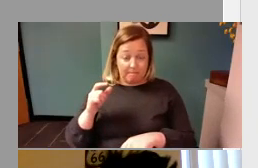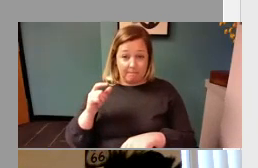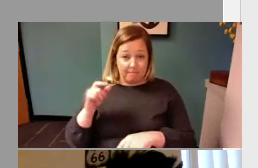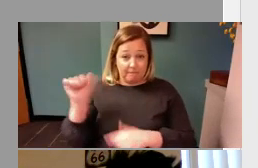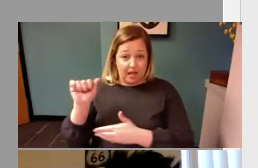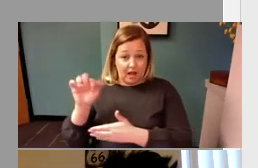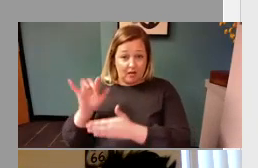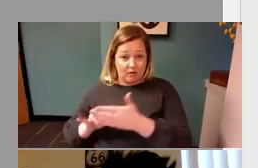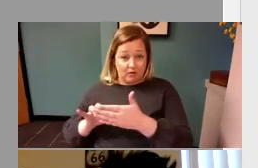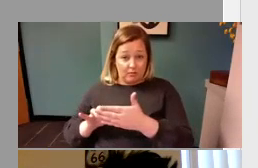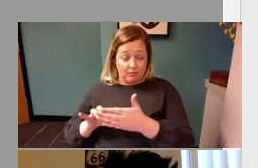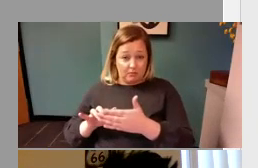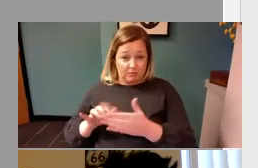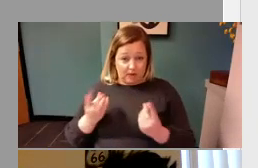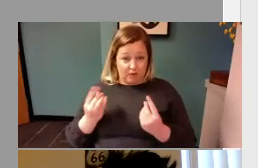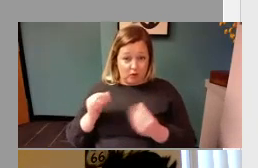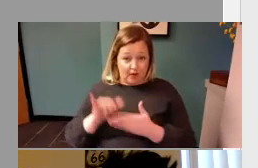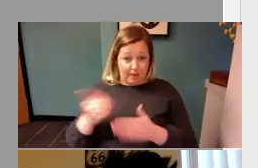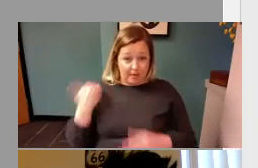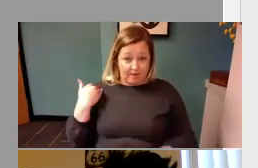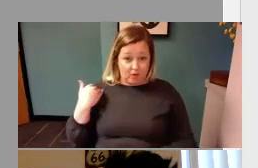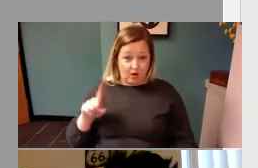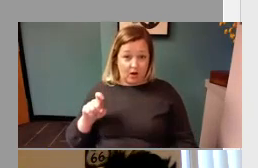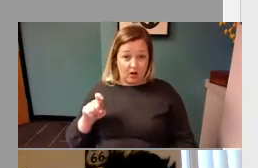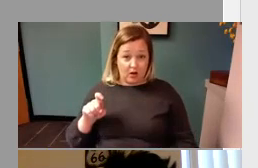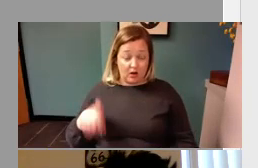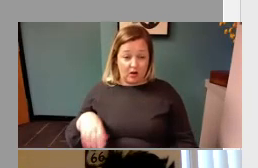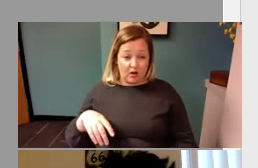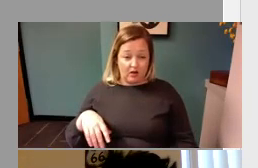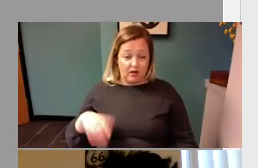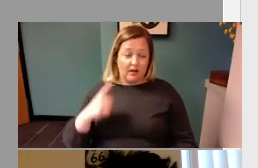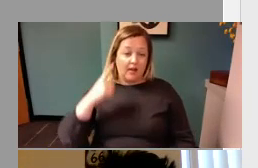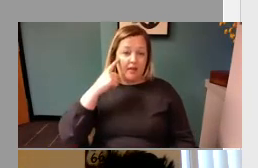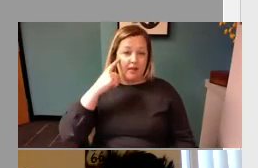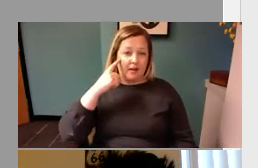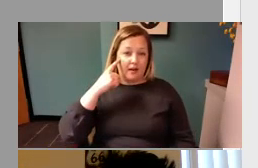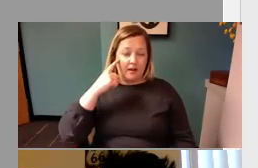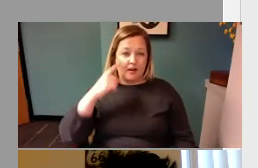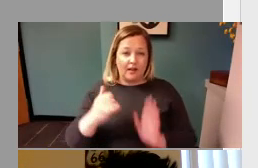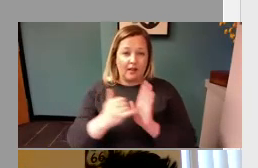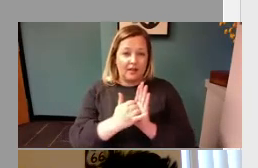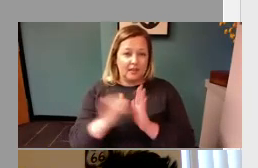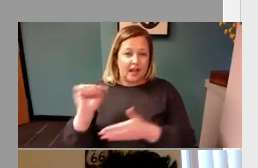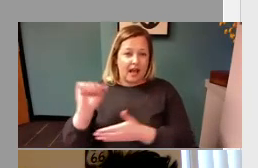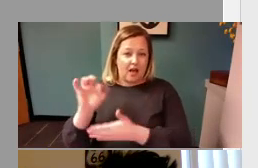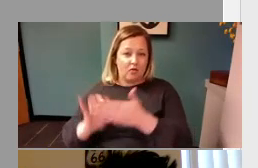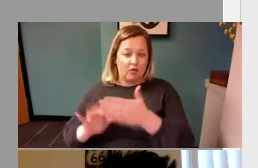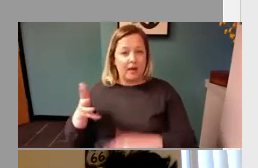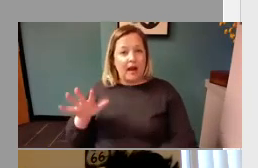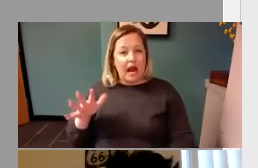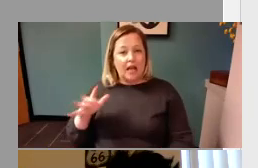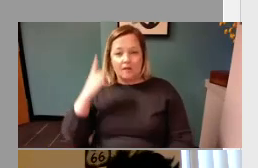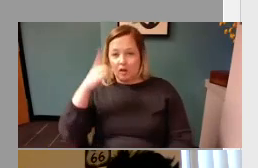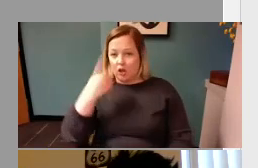So if you think about it, this particular algorithm sort of looks like Dijkstra's algorithm,